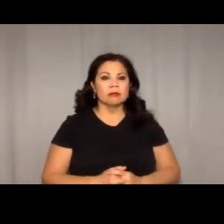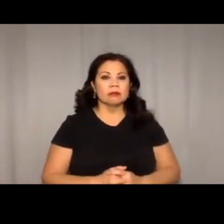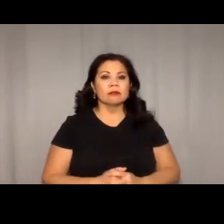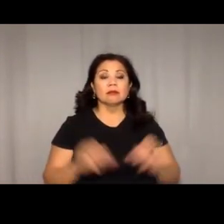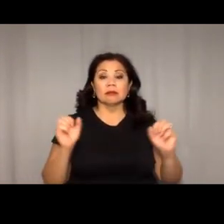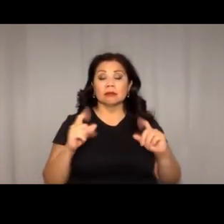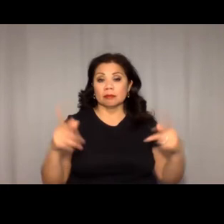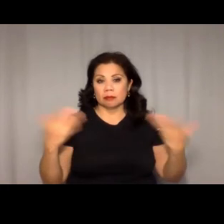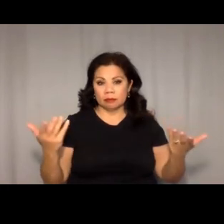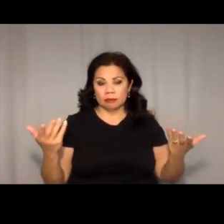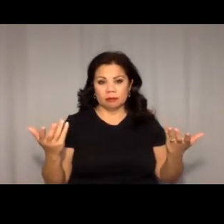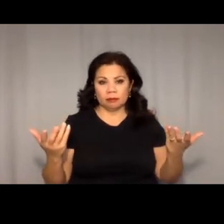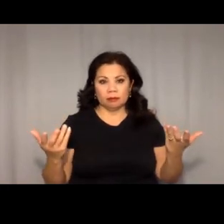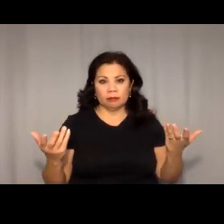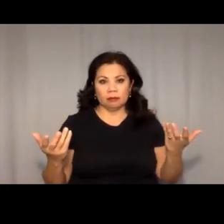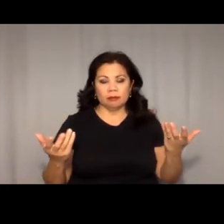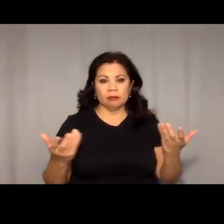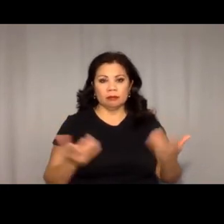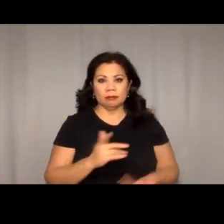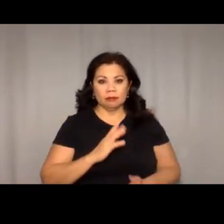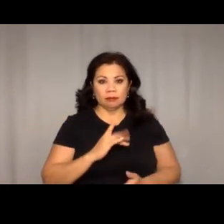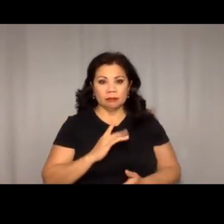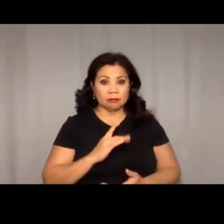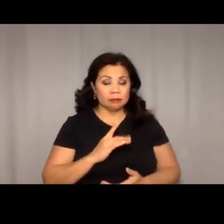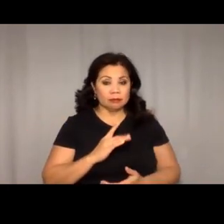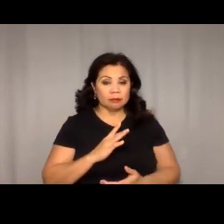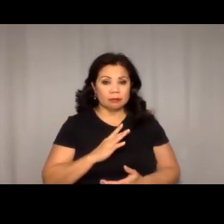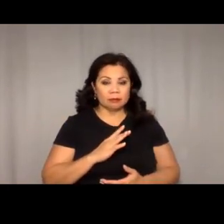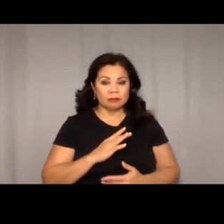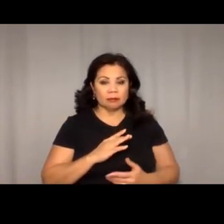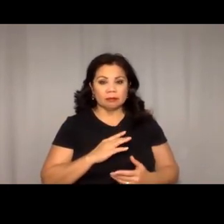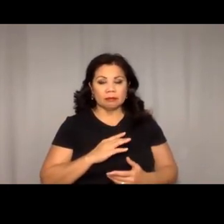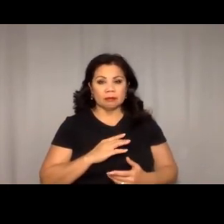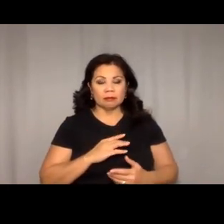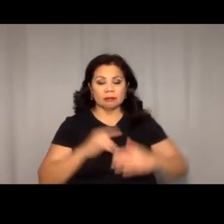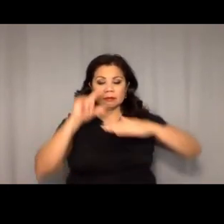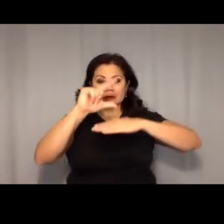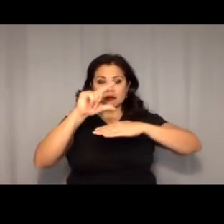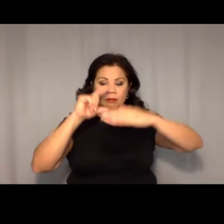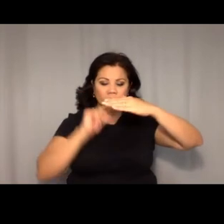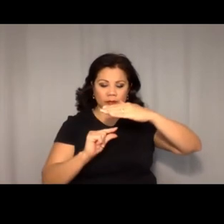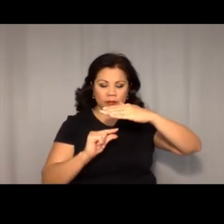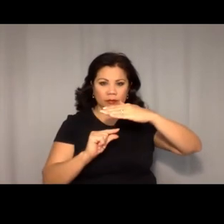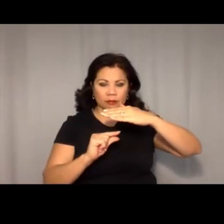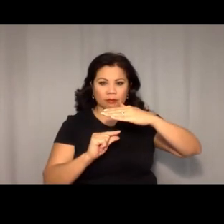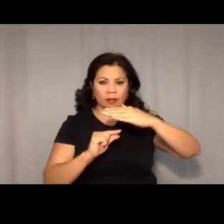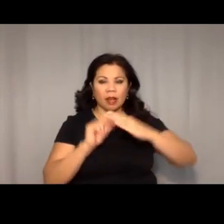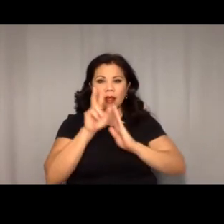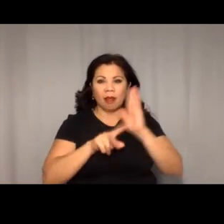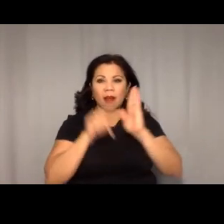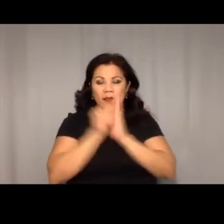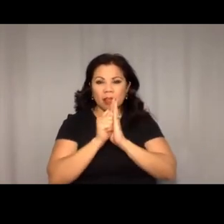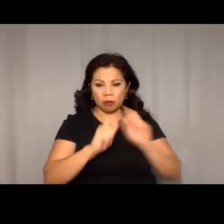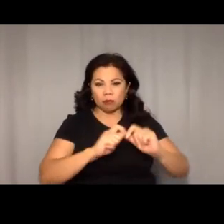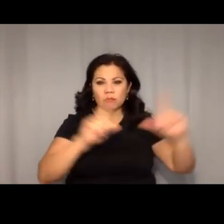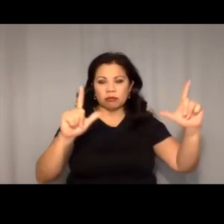All right, so there are some pretty cool improper to mixed number videos, and there's a